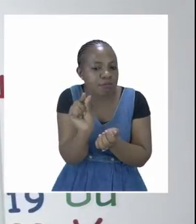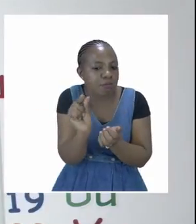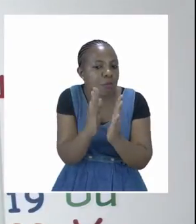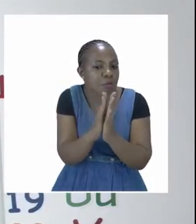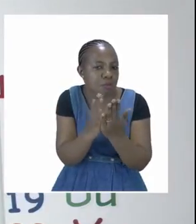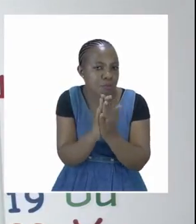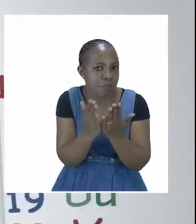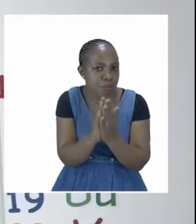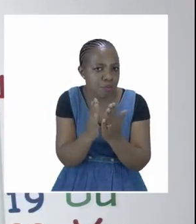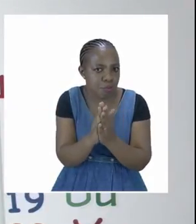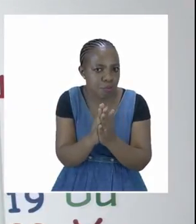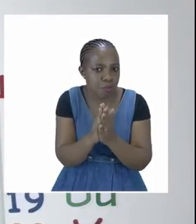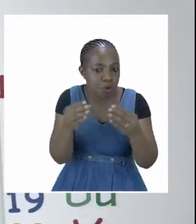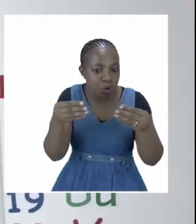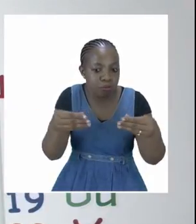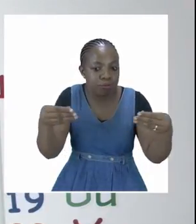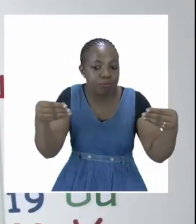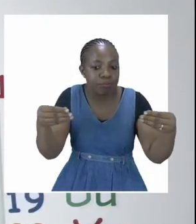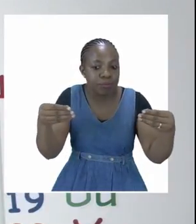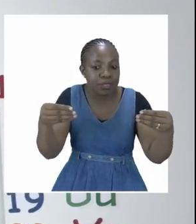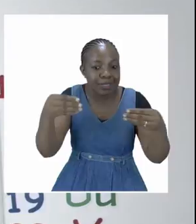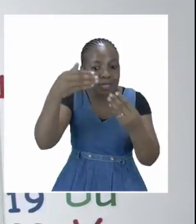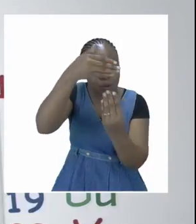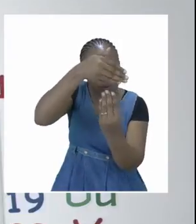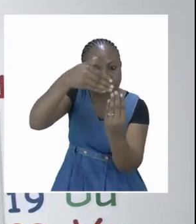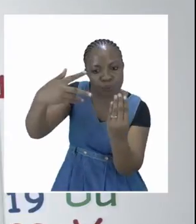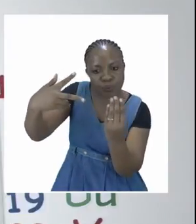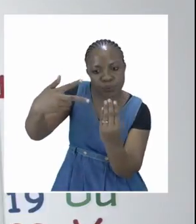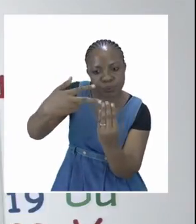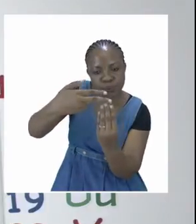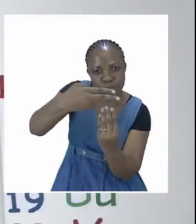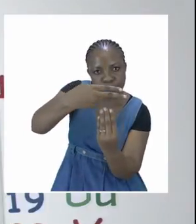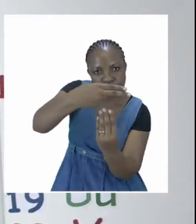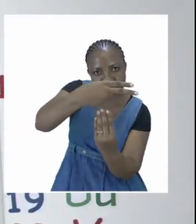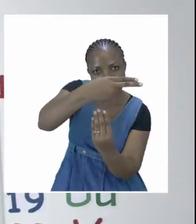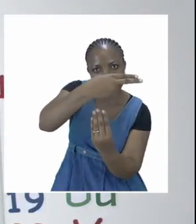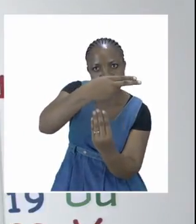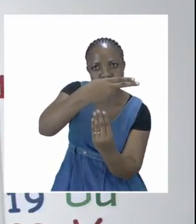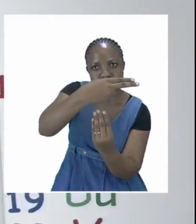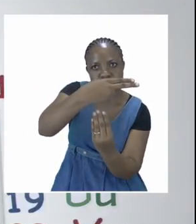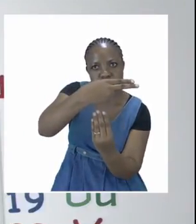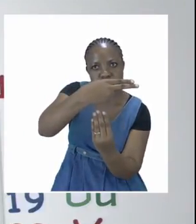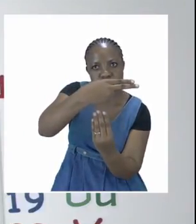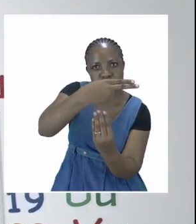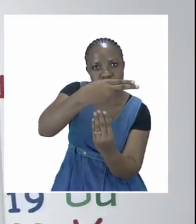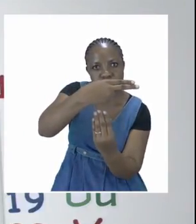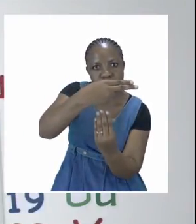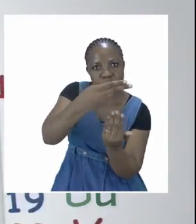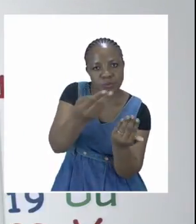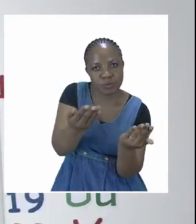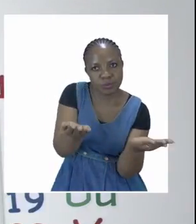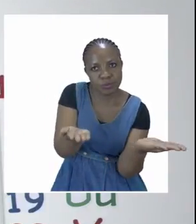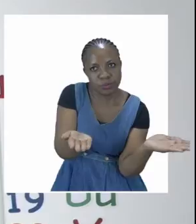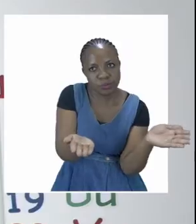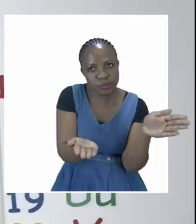booklet. Please cut the top of the lesson booklet with a pair of scissors and fold